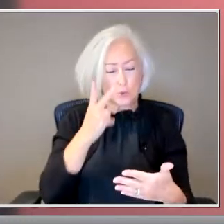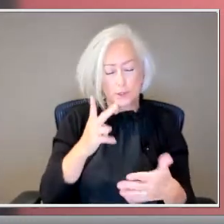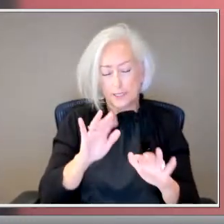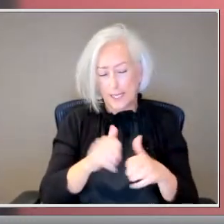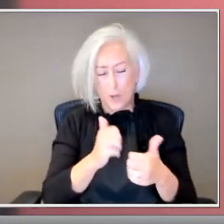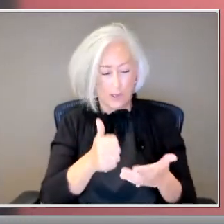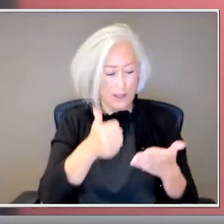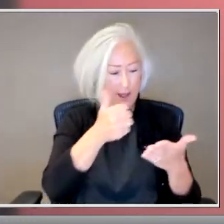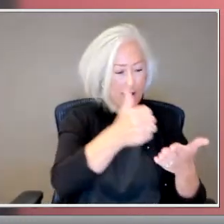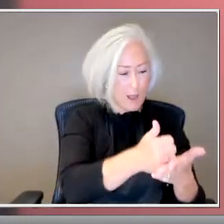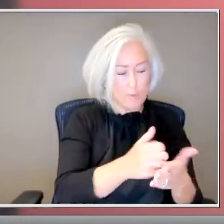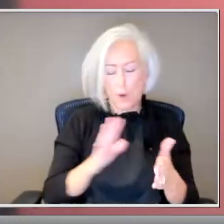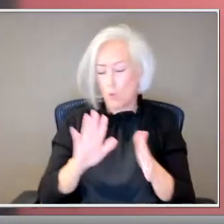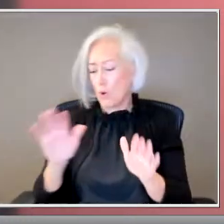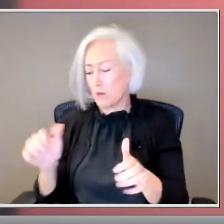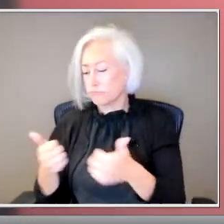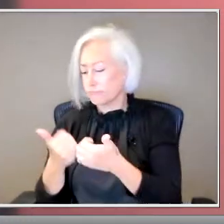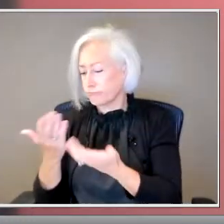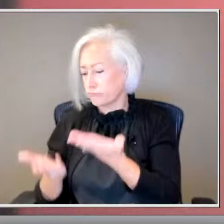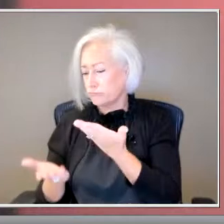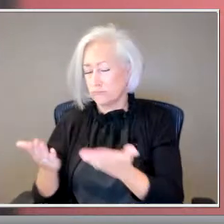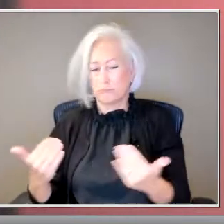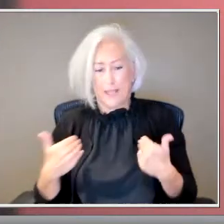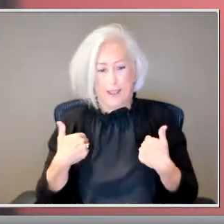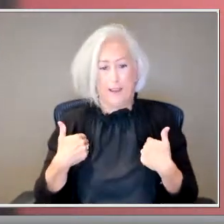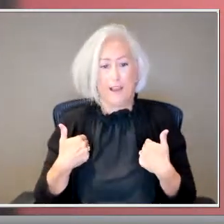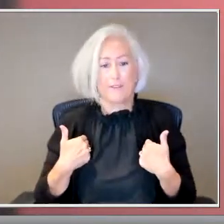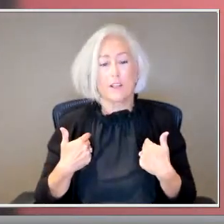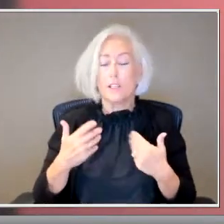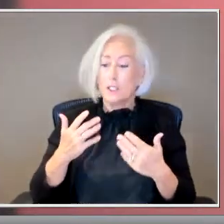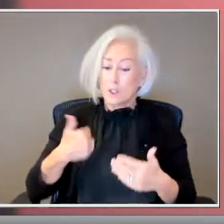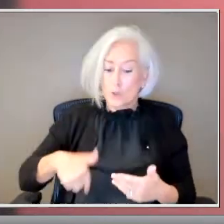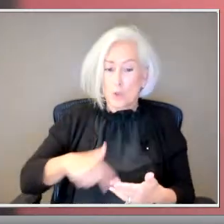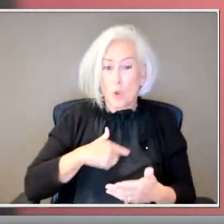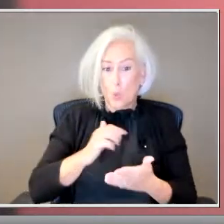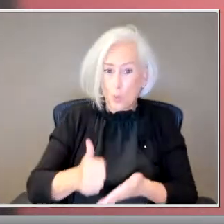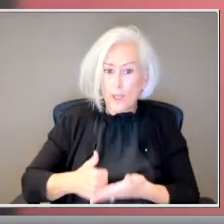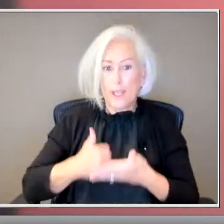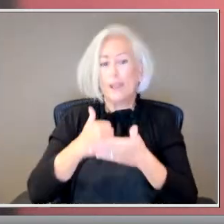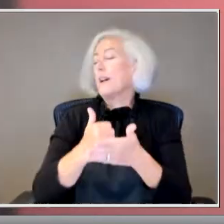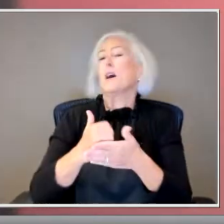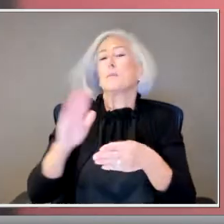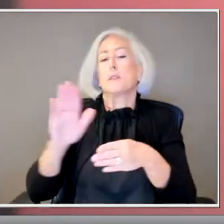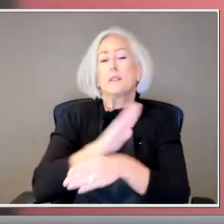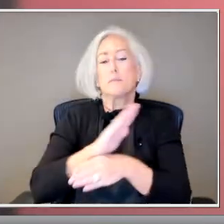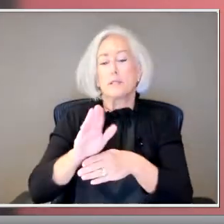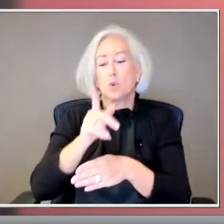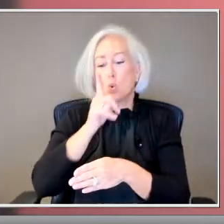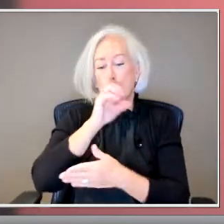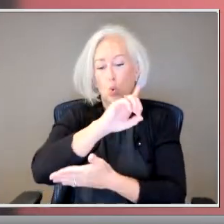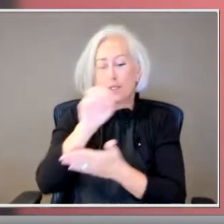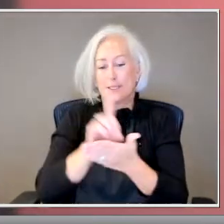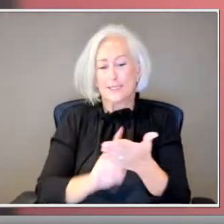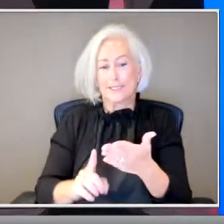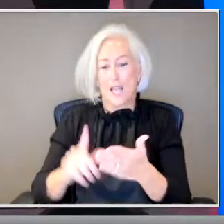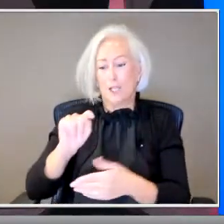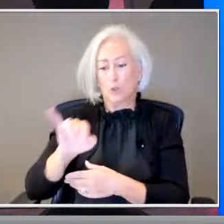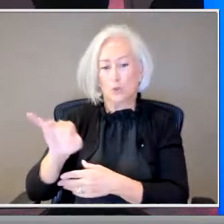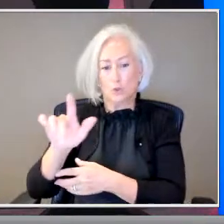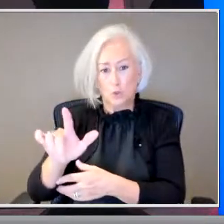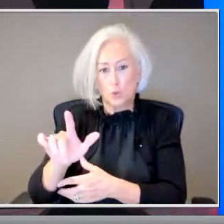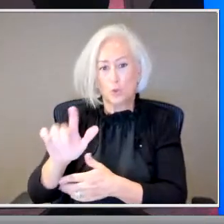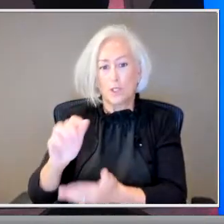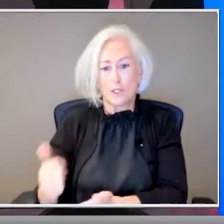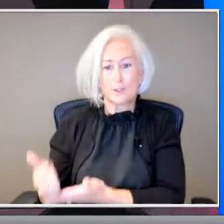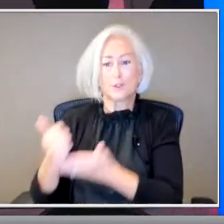the challenges. So we help the companies design the tools which can make the best outcome for the patients. We're on the cutting